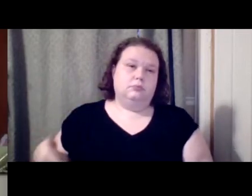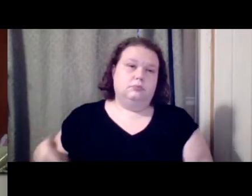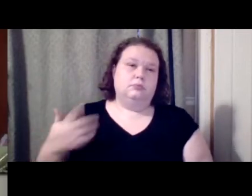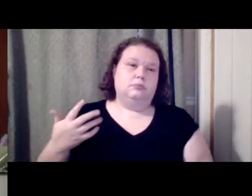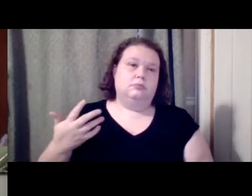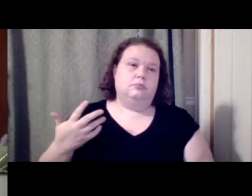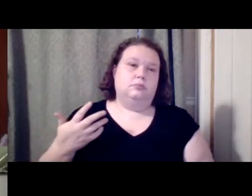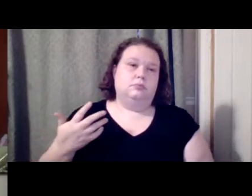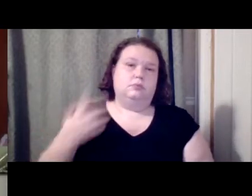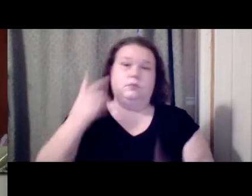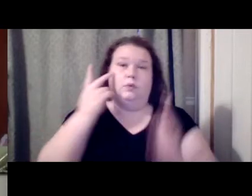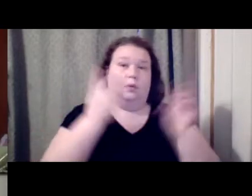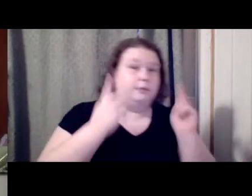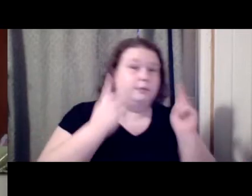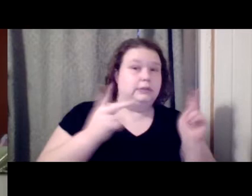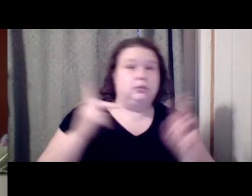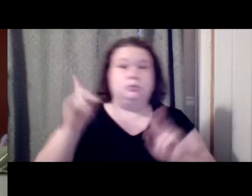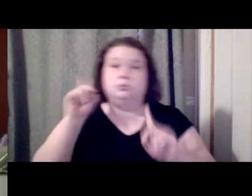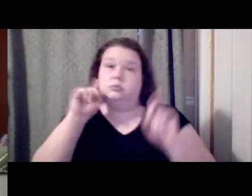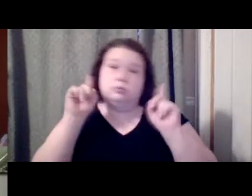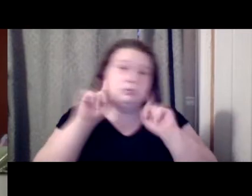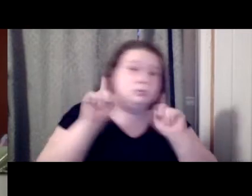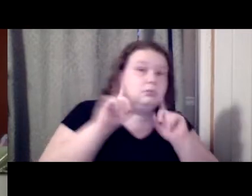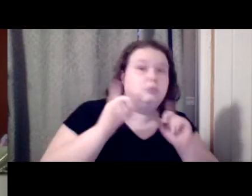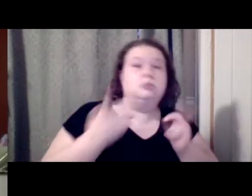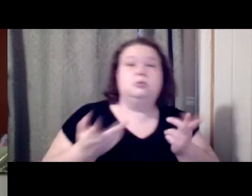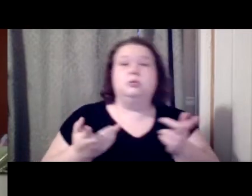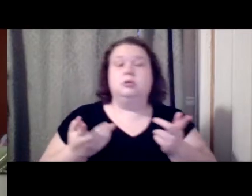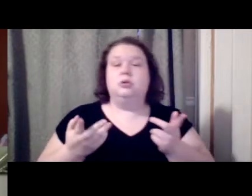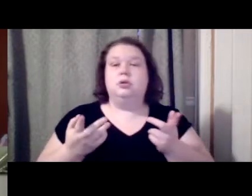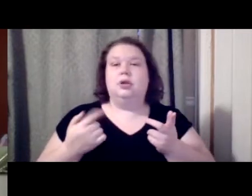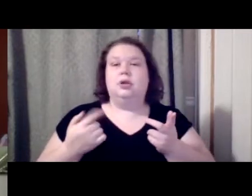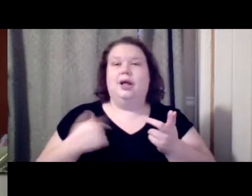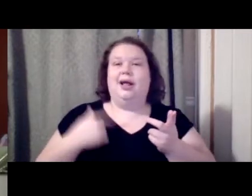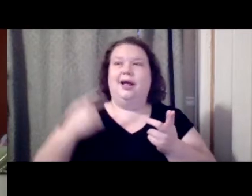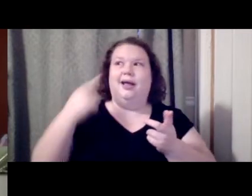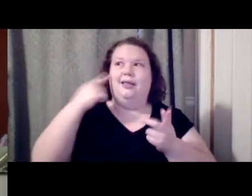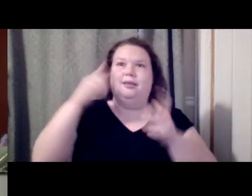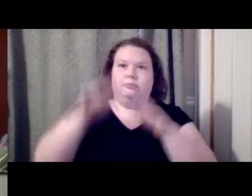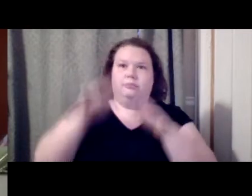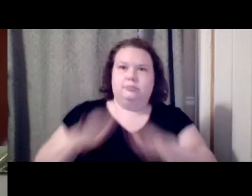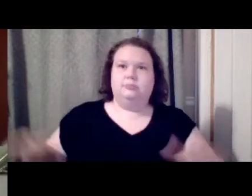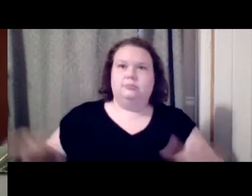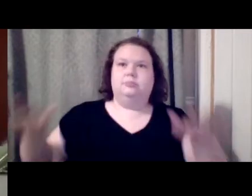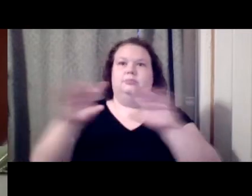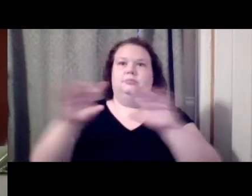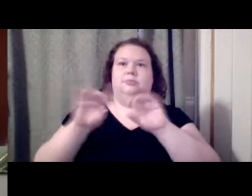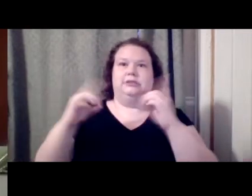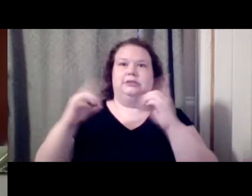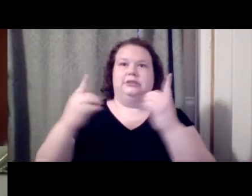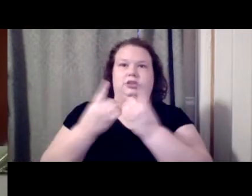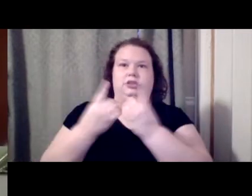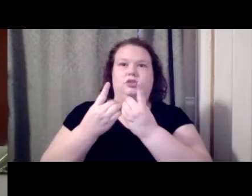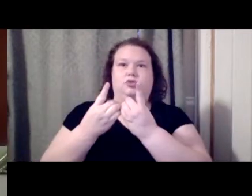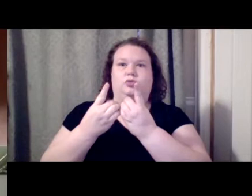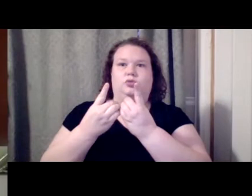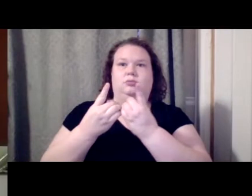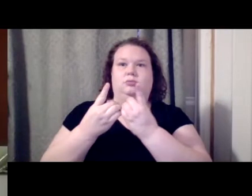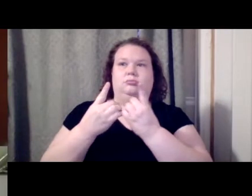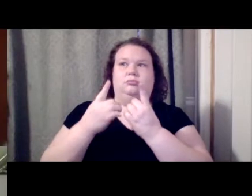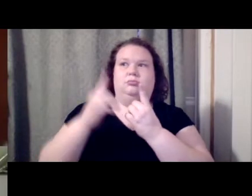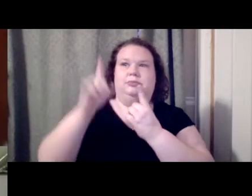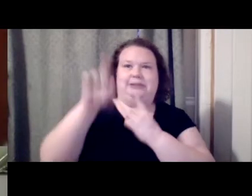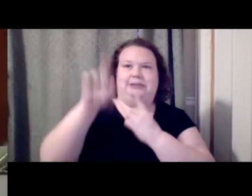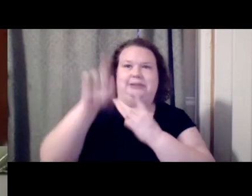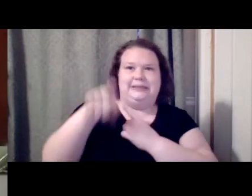I see priorities across the district that needs to be addressed. But the target where it all comes together